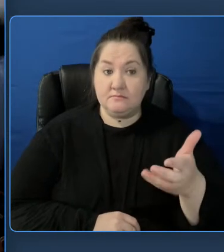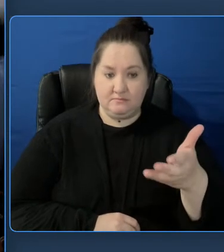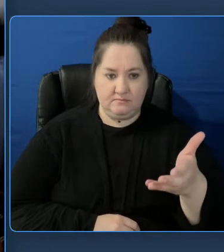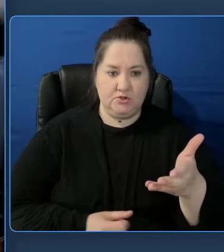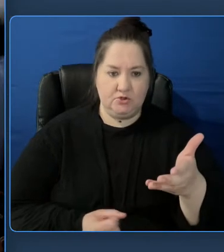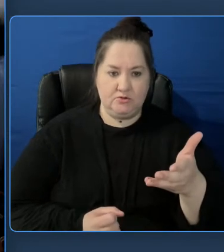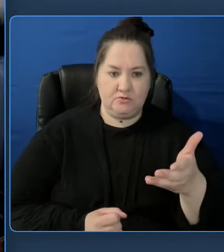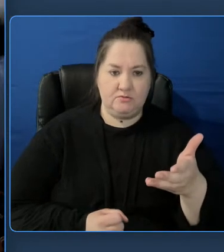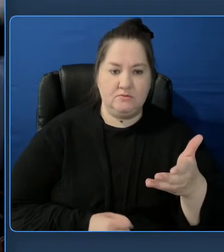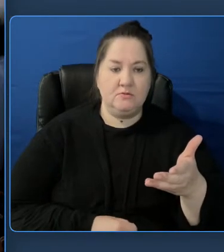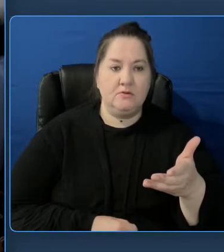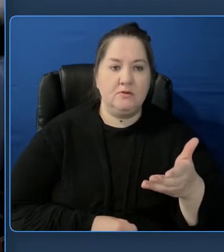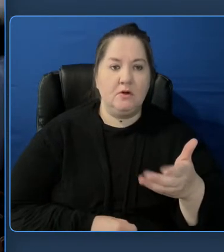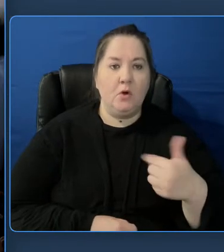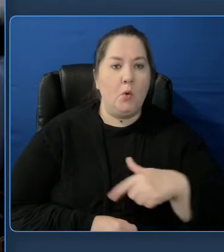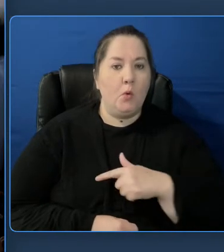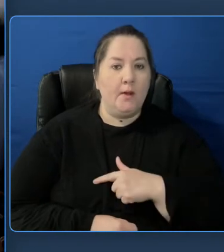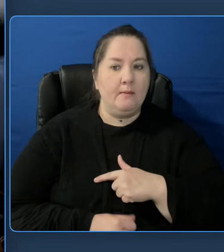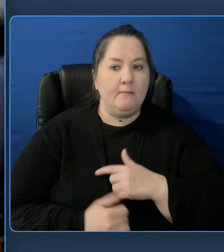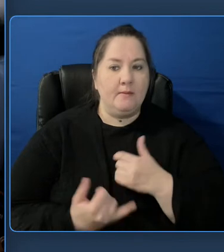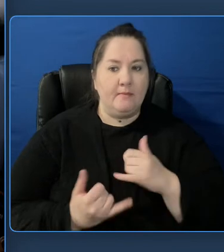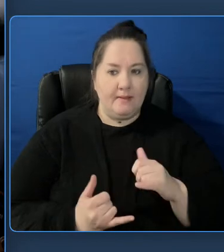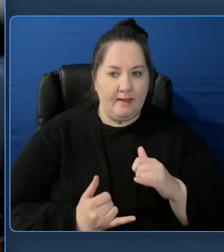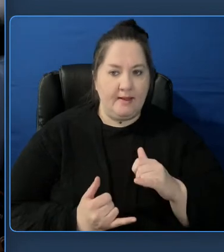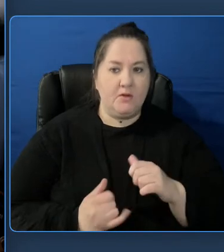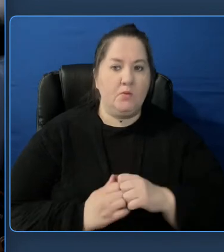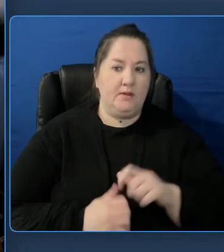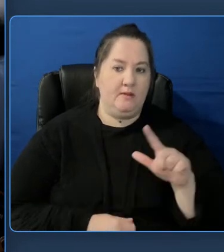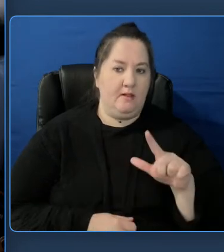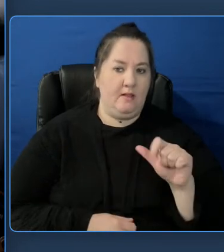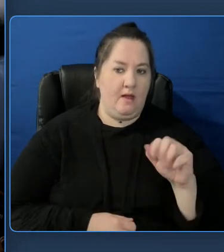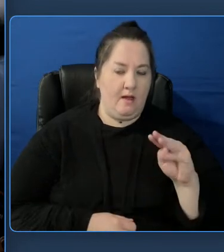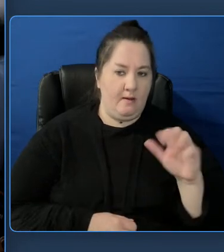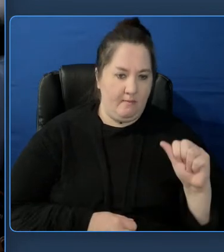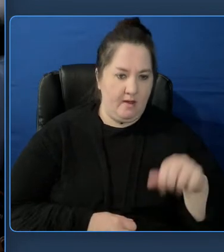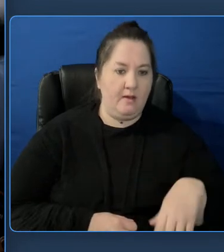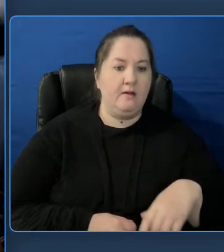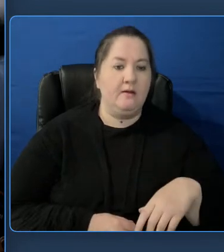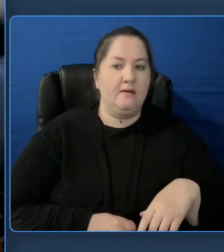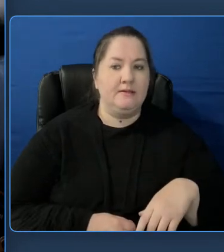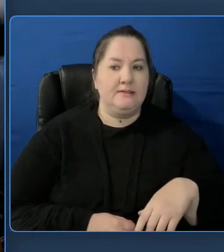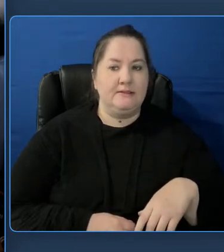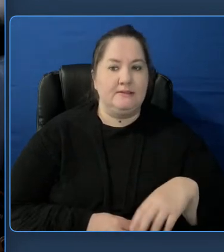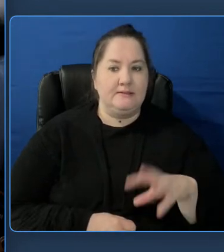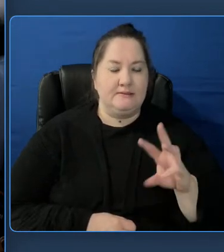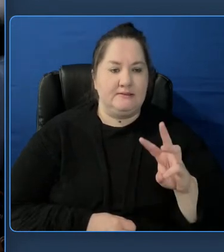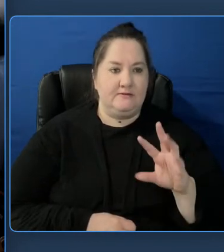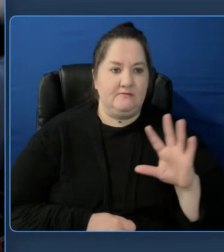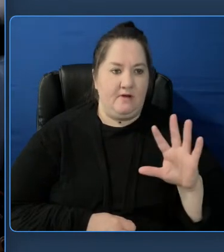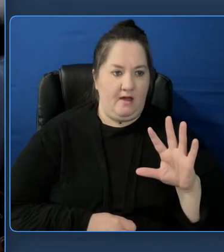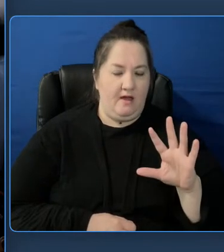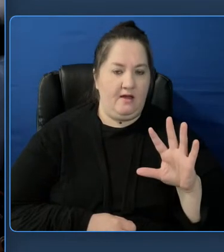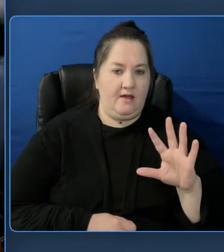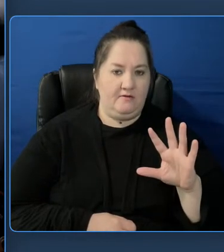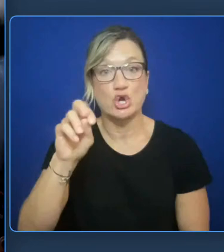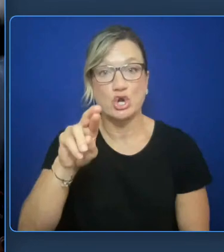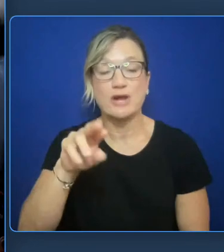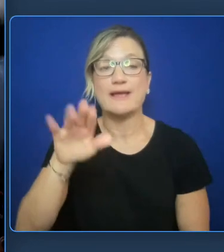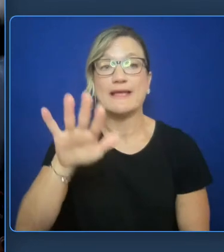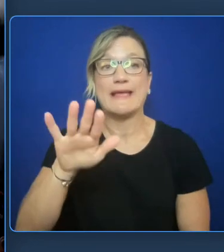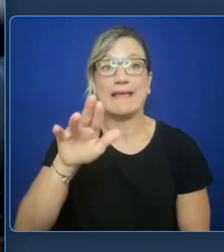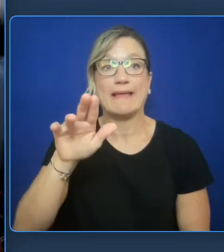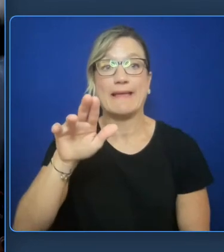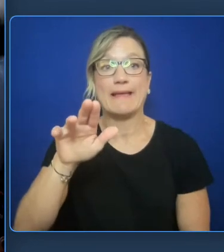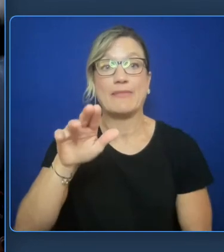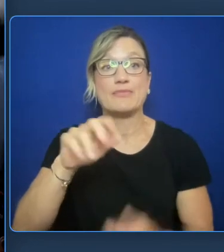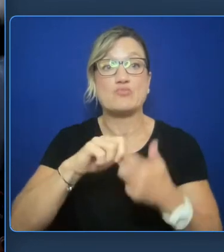John. Yeah, so we've been playing with Llama. It's 65 billion parameter LLM. It's very good. The